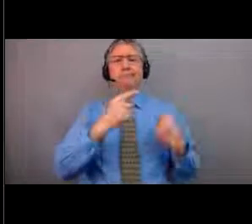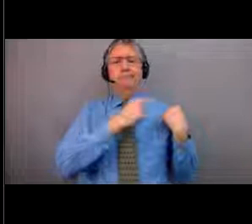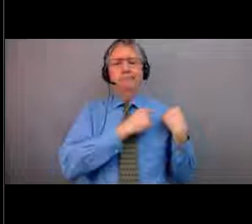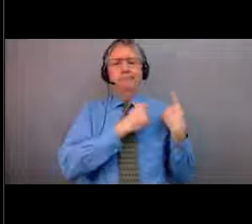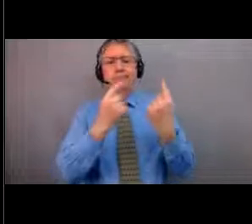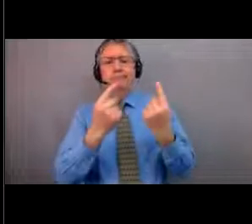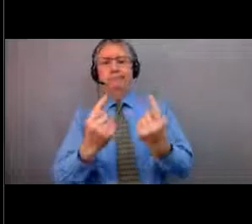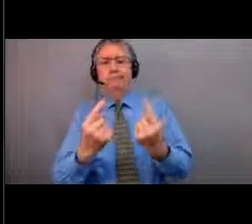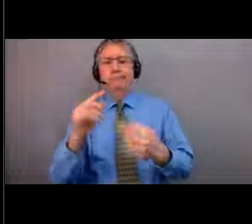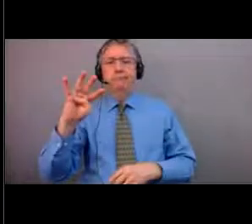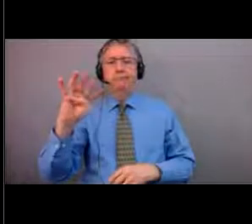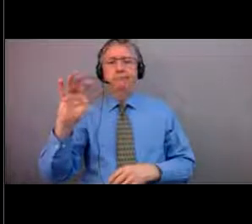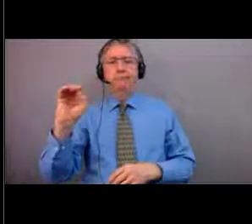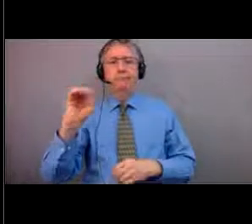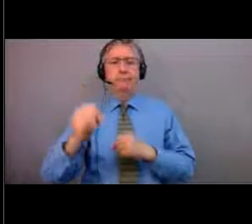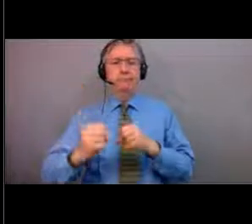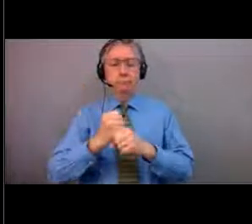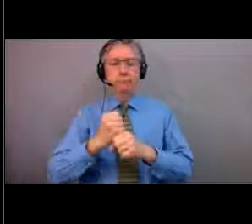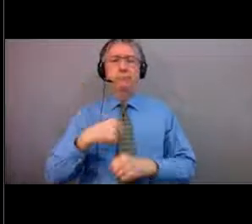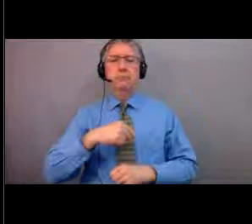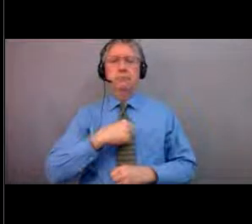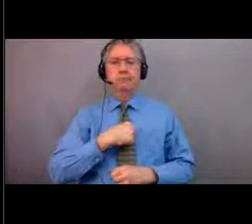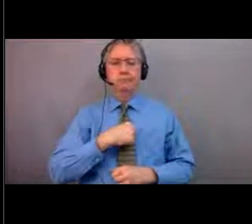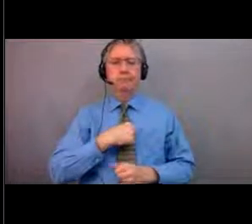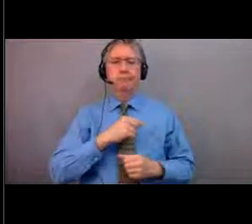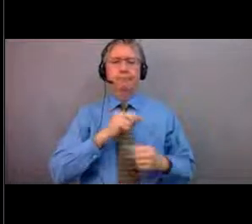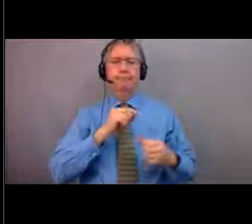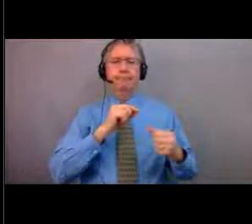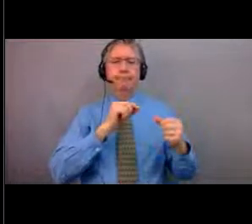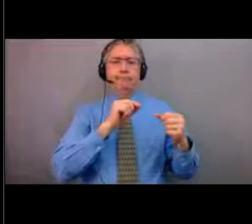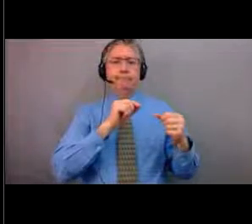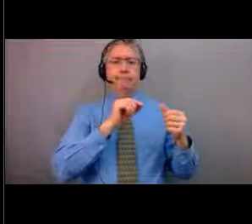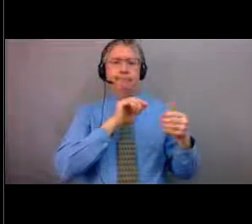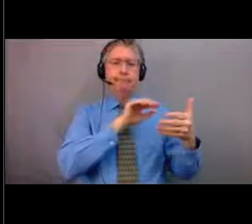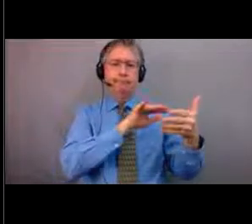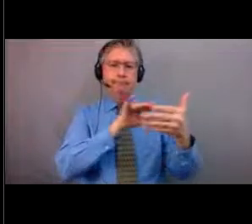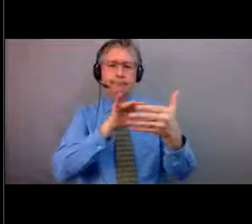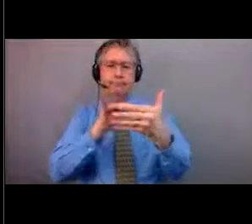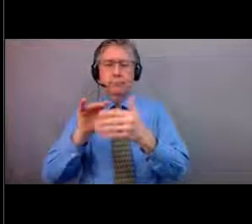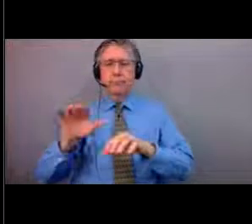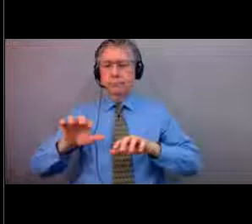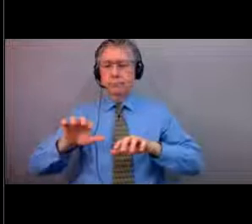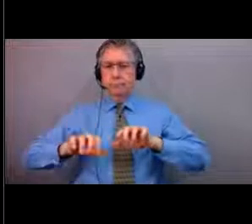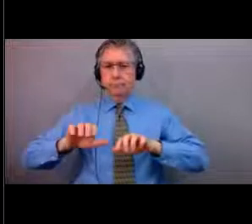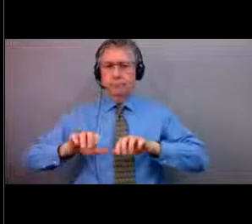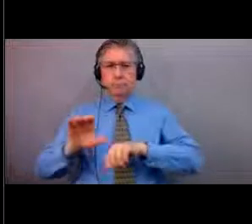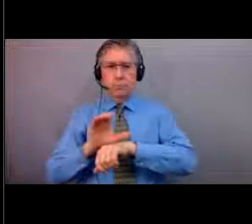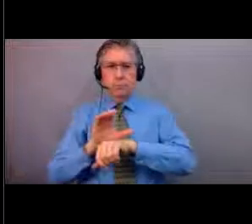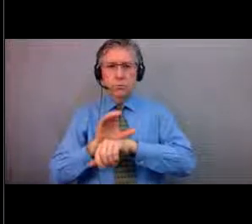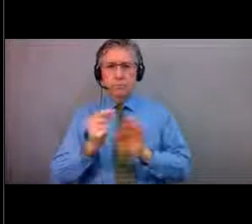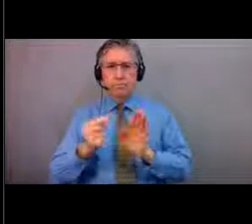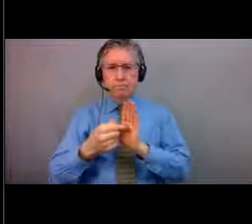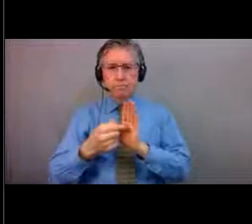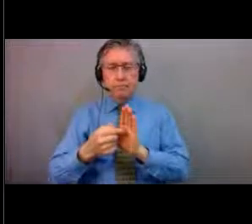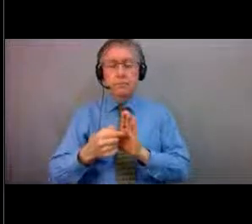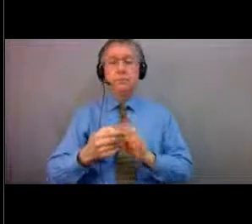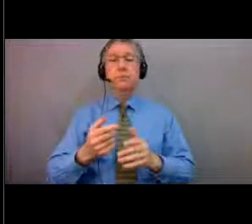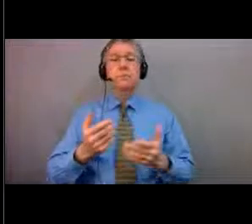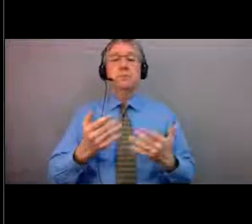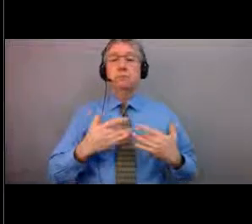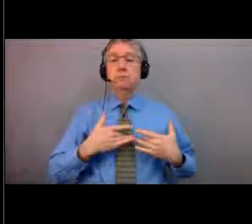been observing and modeling the year-to-year changes in the